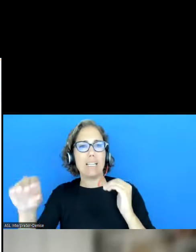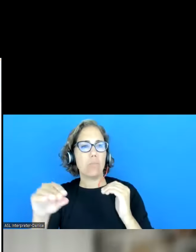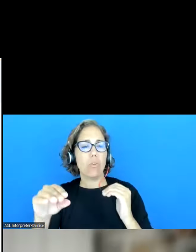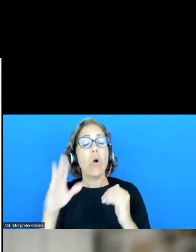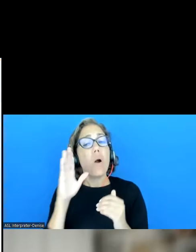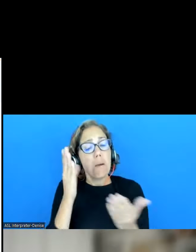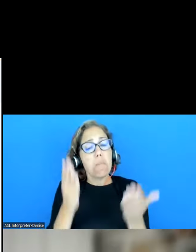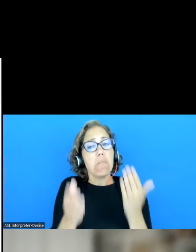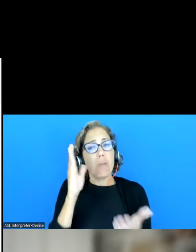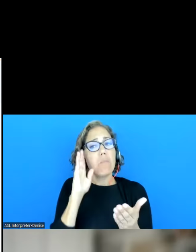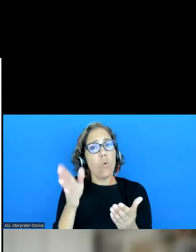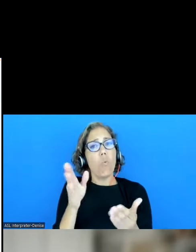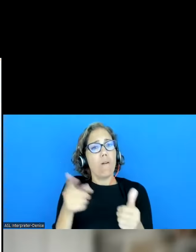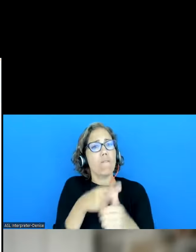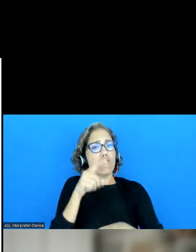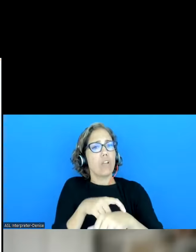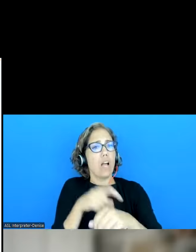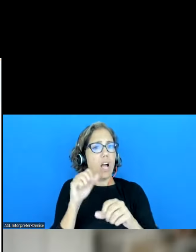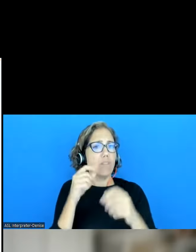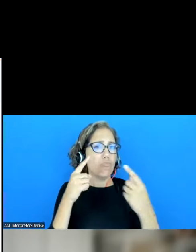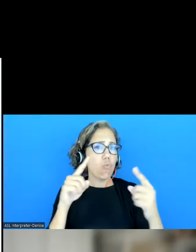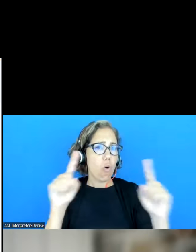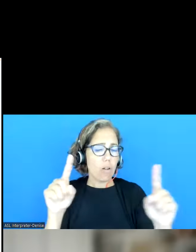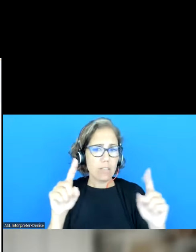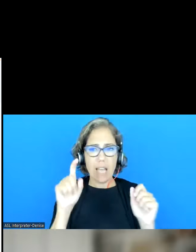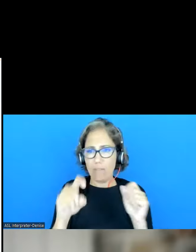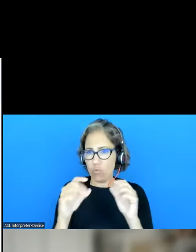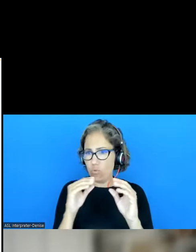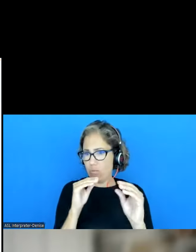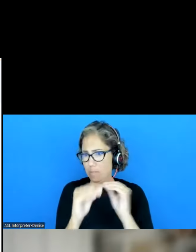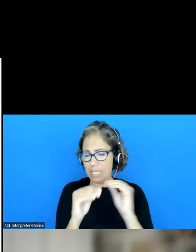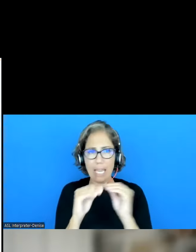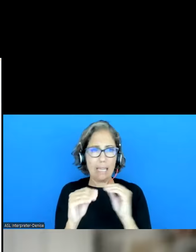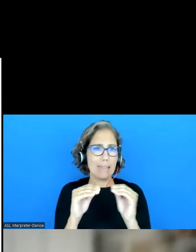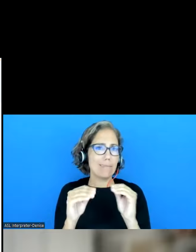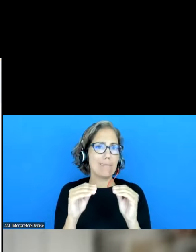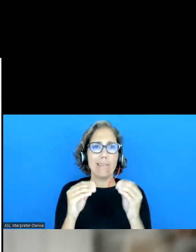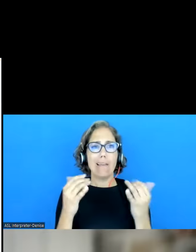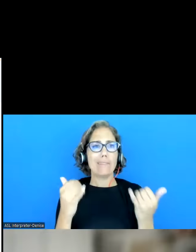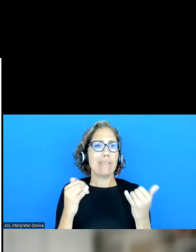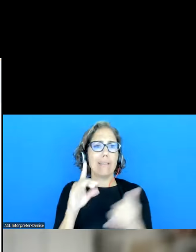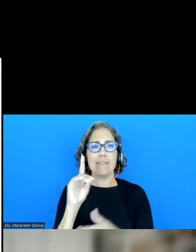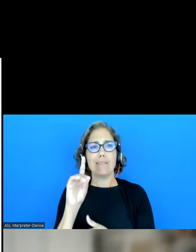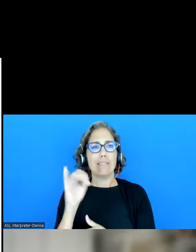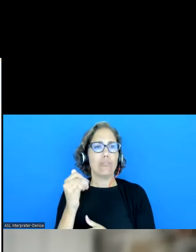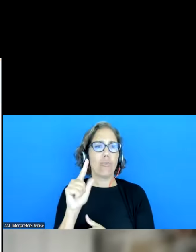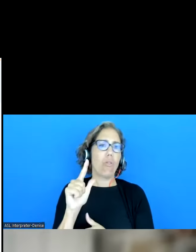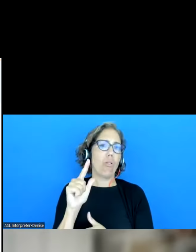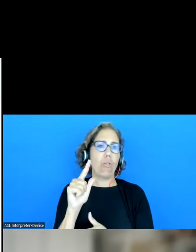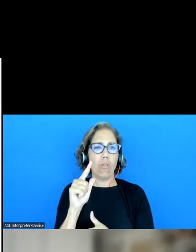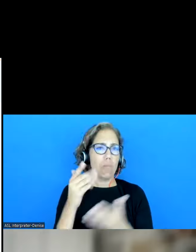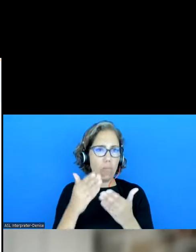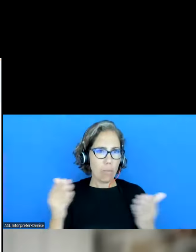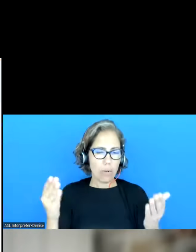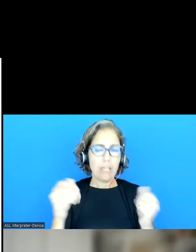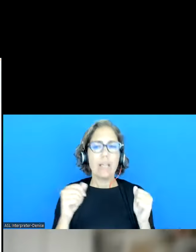first time when you need to remediate, for example, an existing digital property.